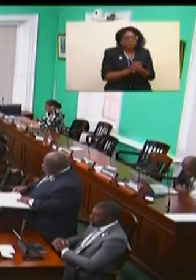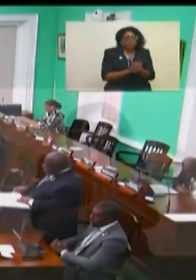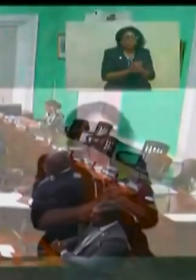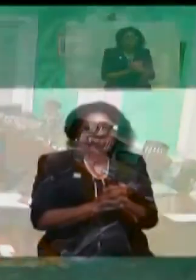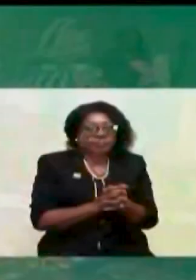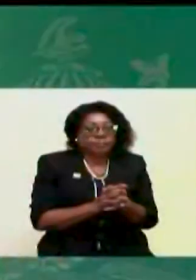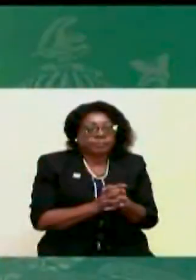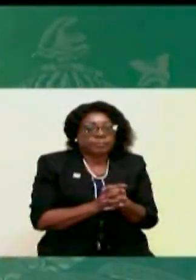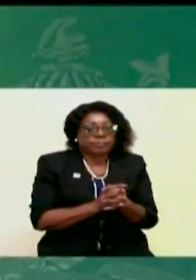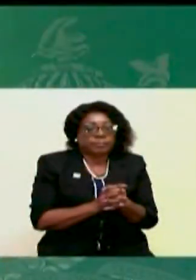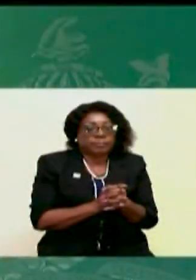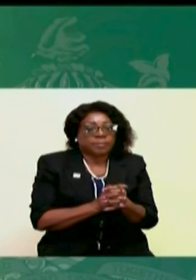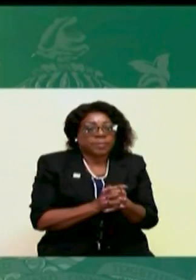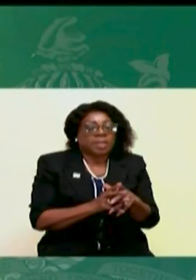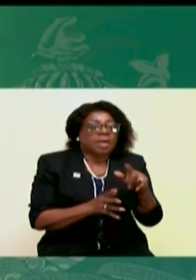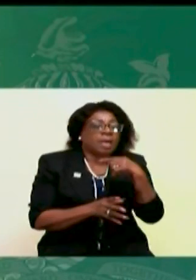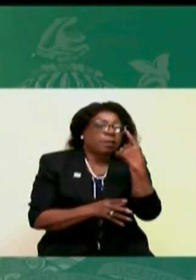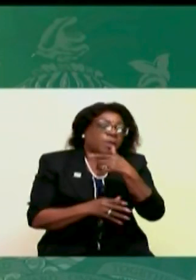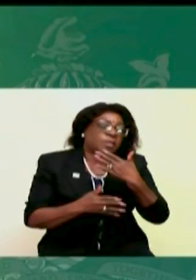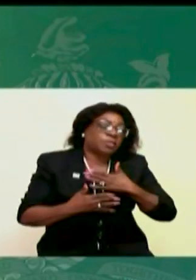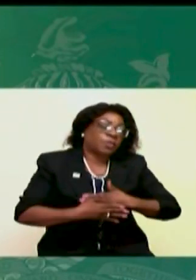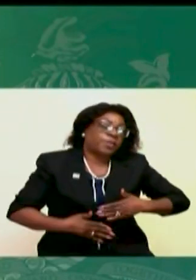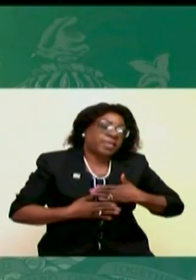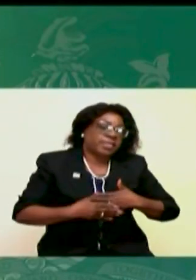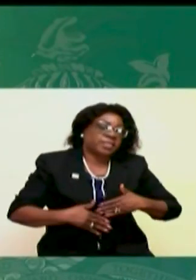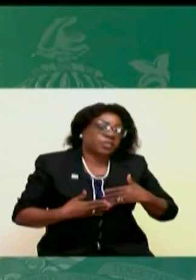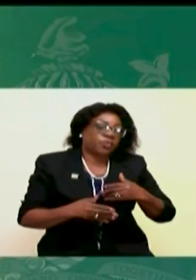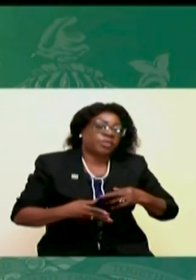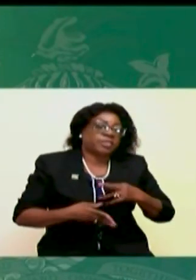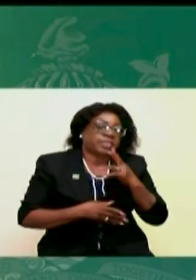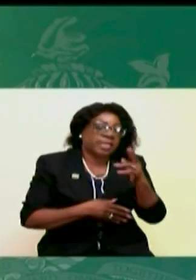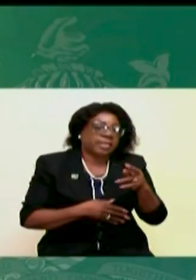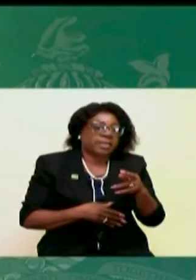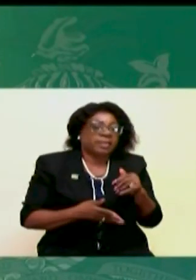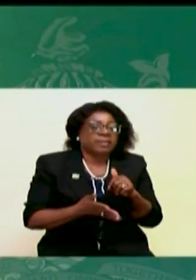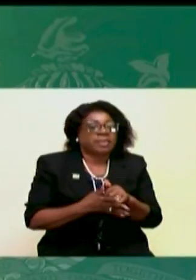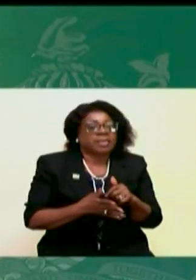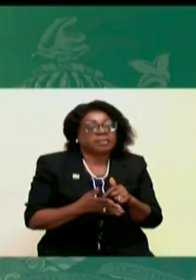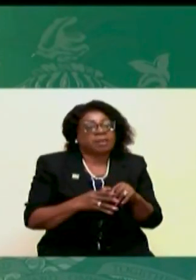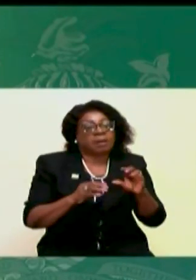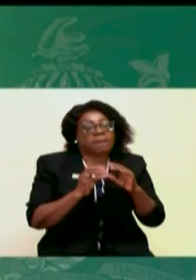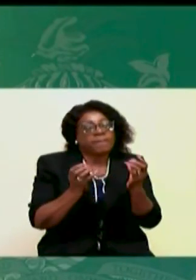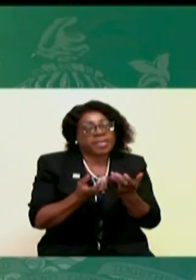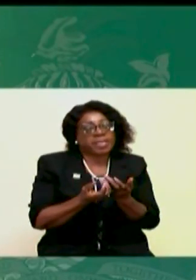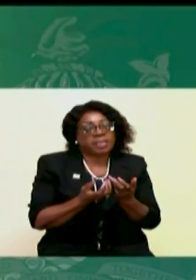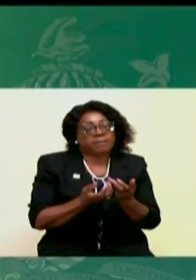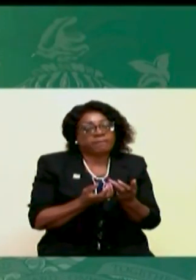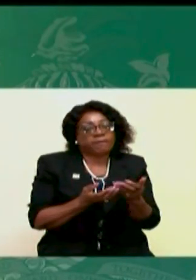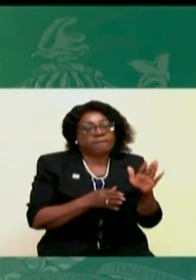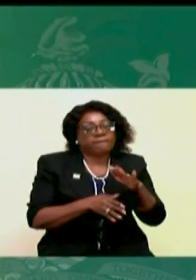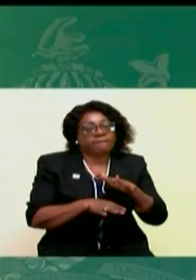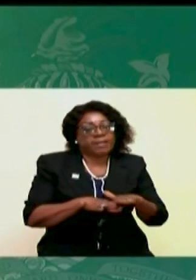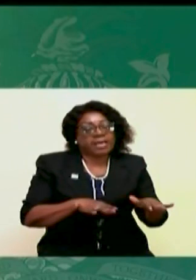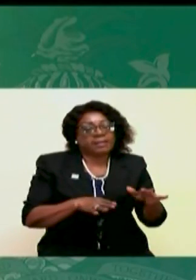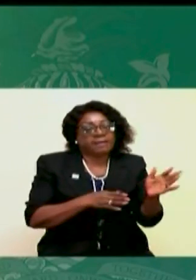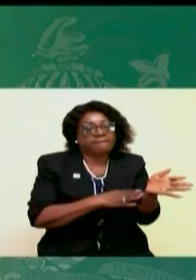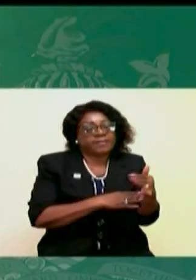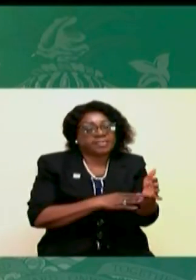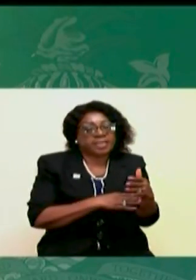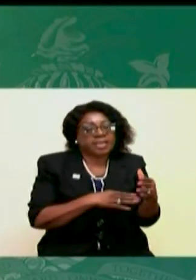Madam Speaker, I am also pleased to report that the committee responsible for the development of flat fishing has met this